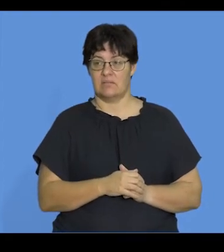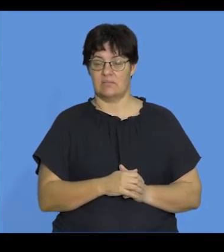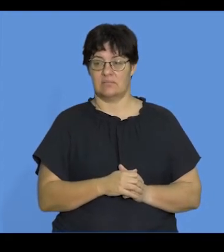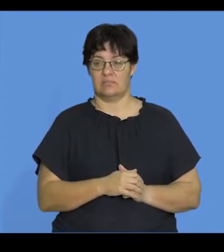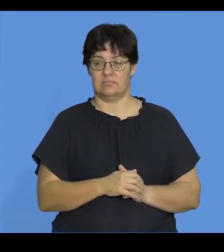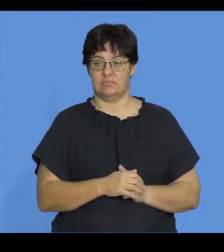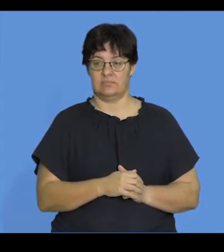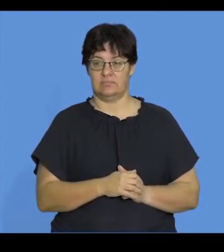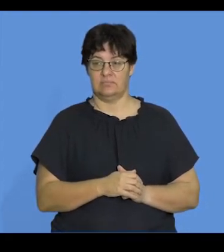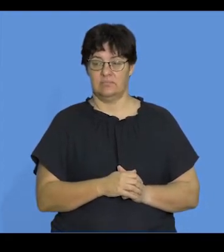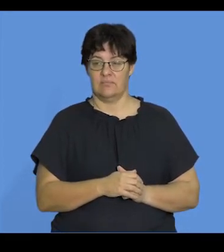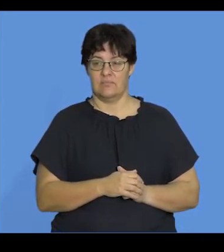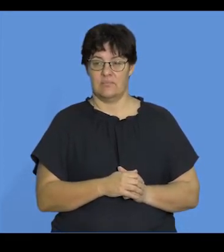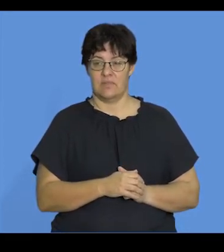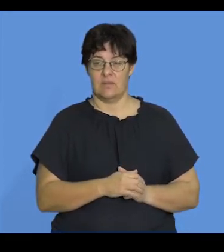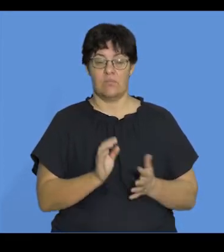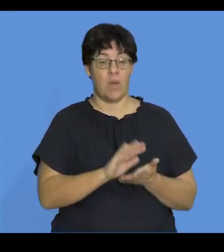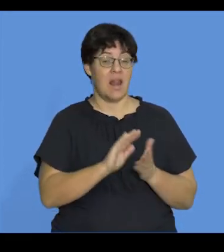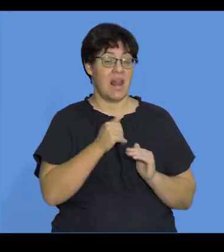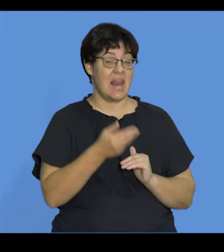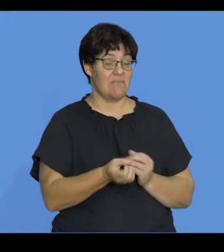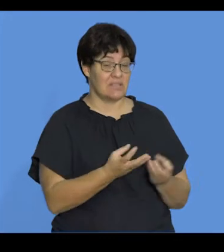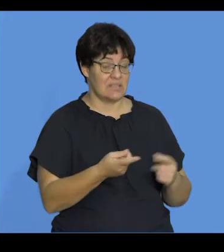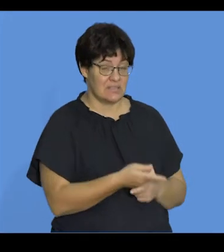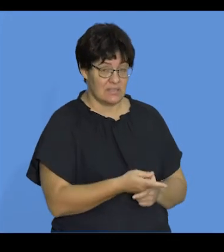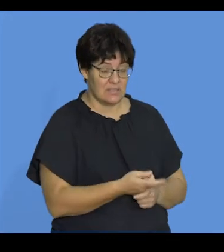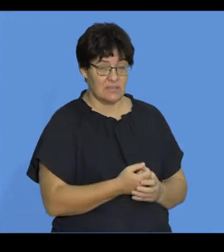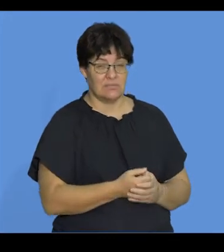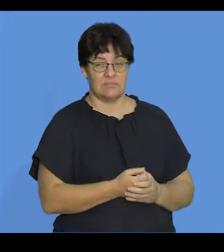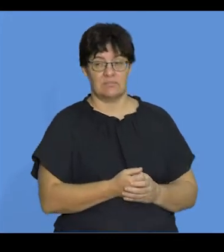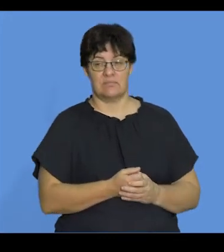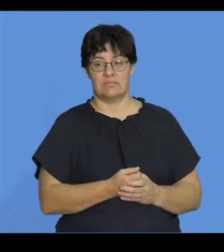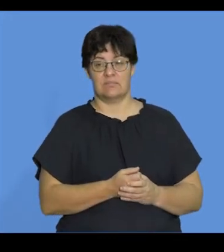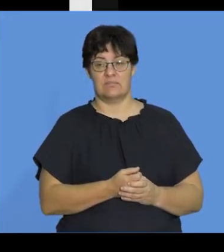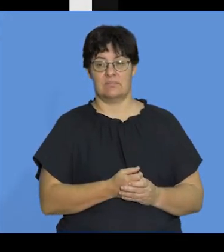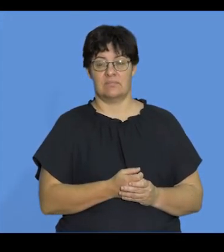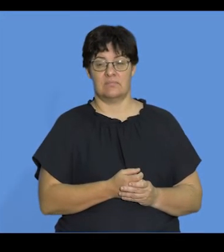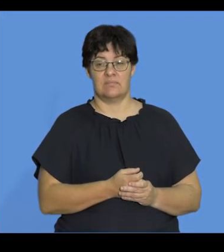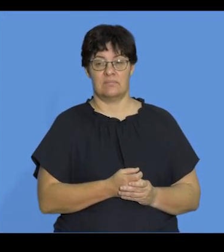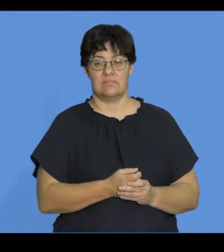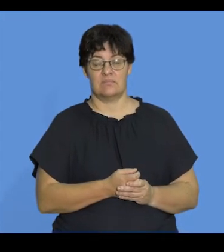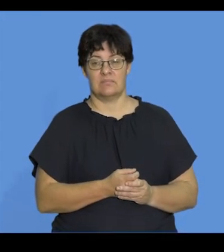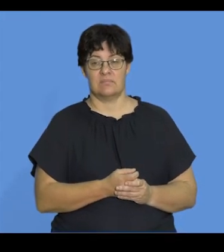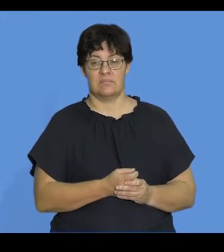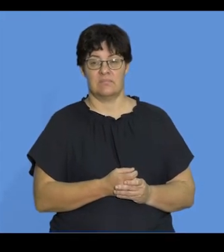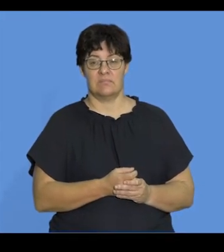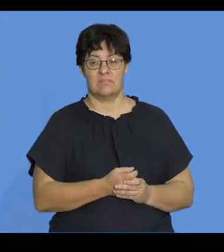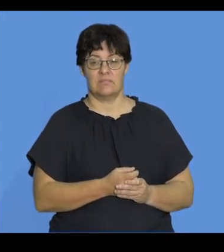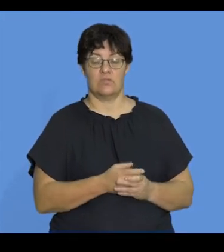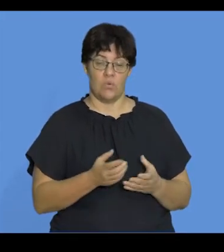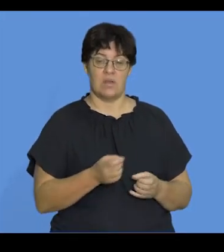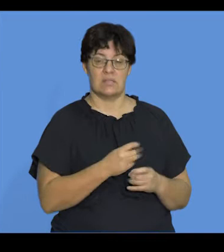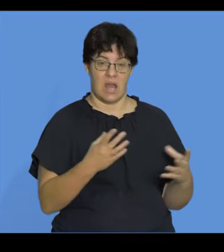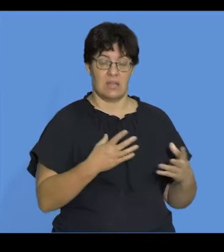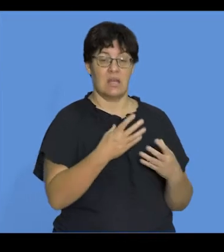So 0.65 moles. So how many moles are there? We can quickly verify that and